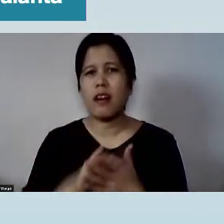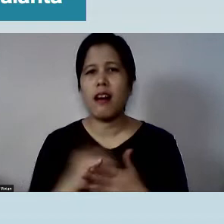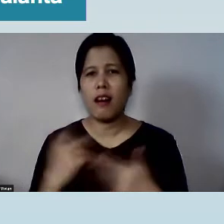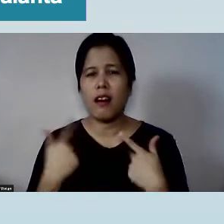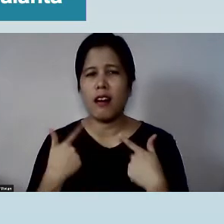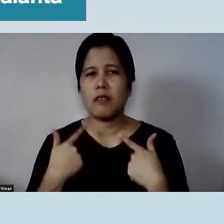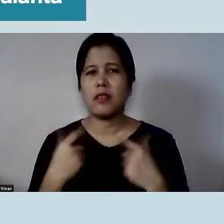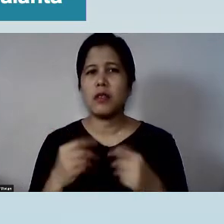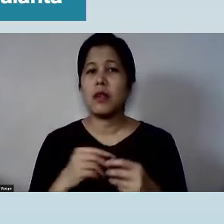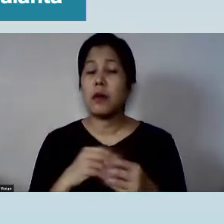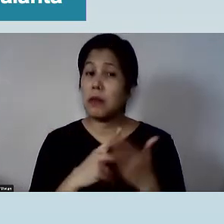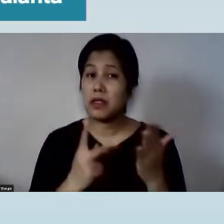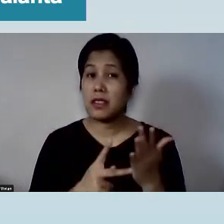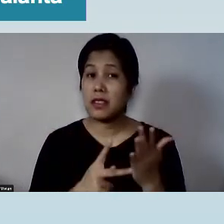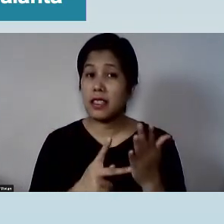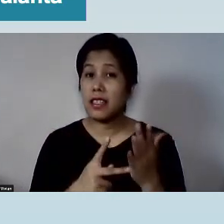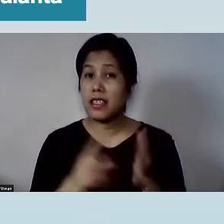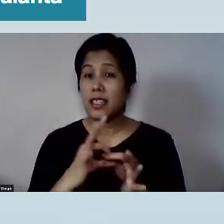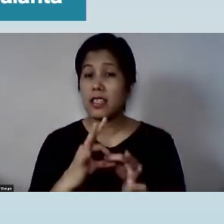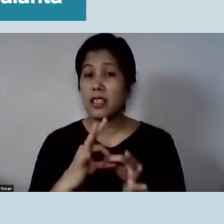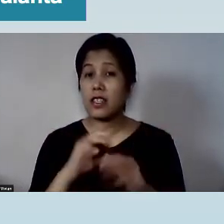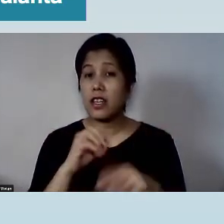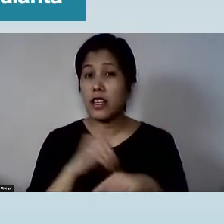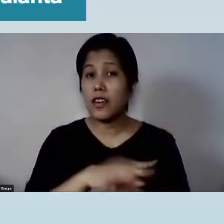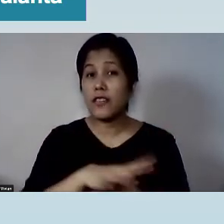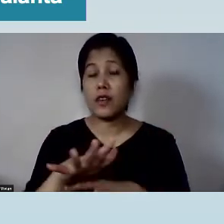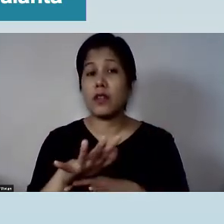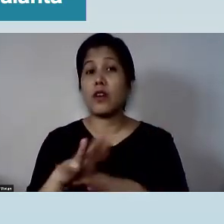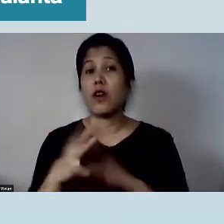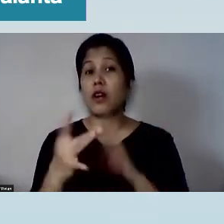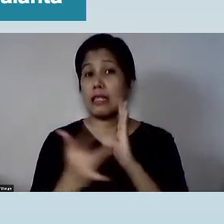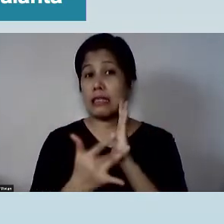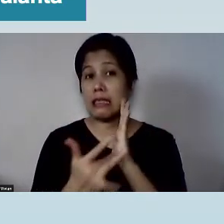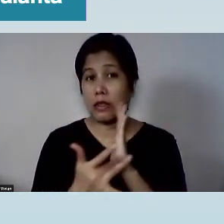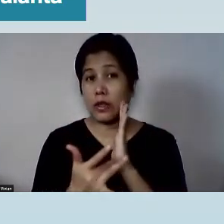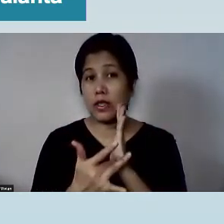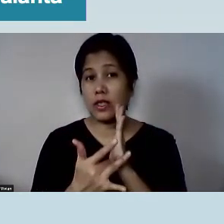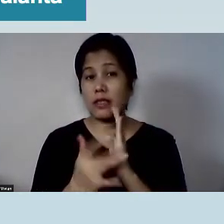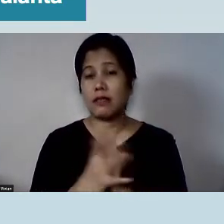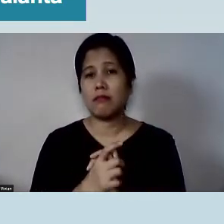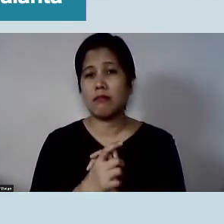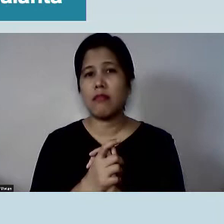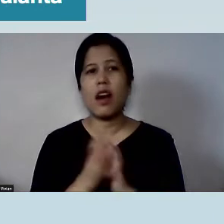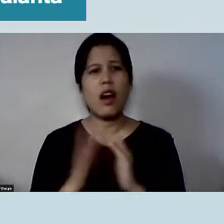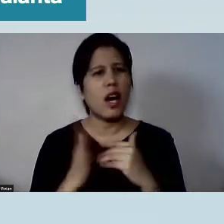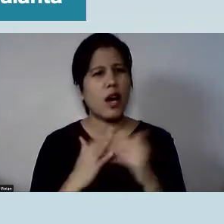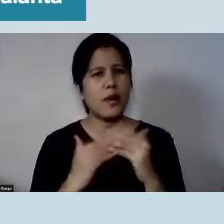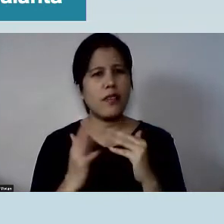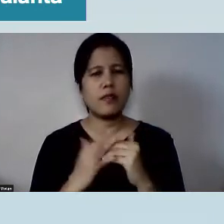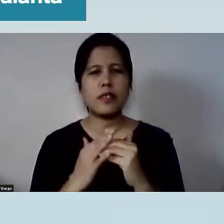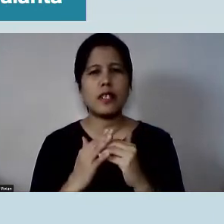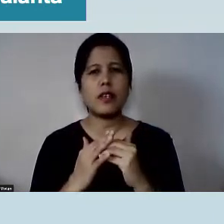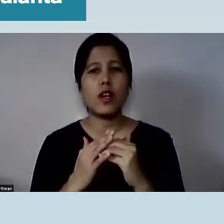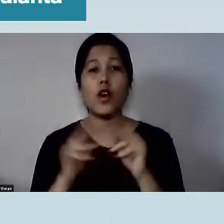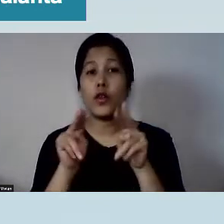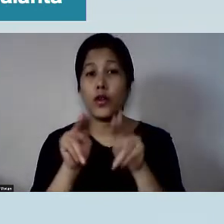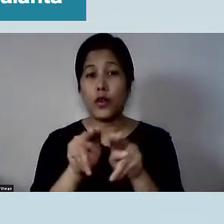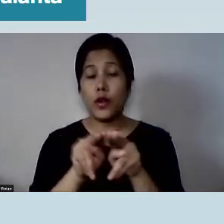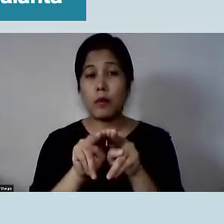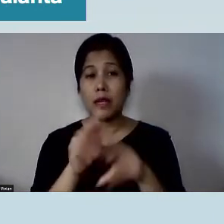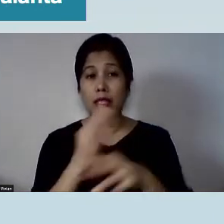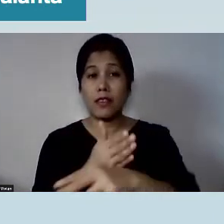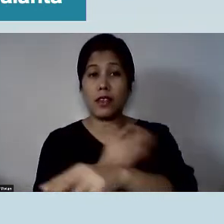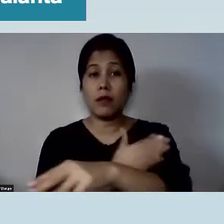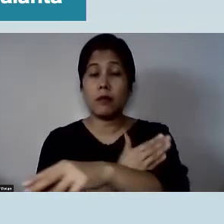diagnosis may be partially related to the influence of modern media and technology. However, the normal development of a